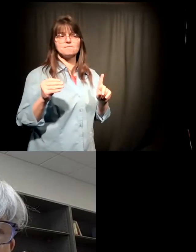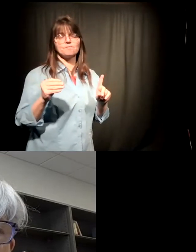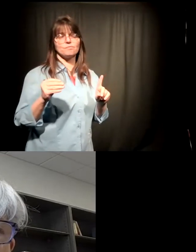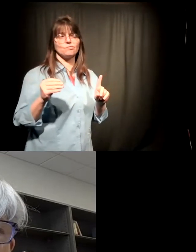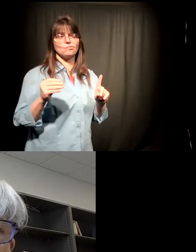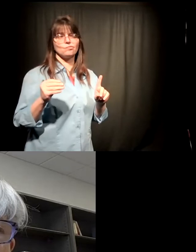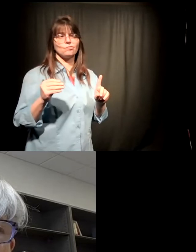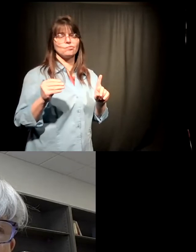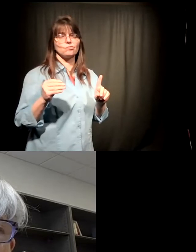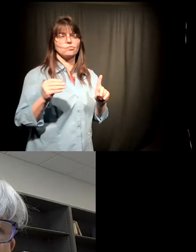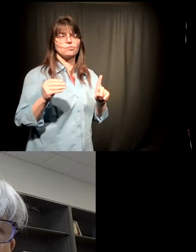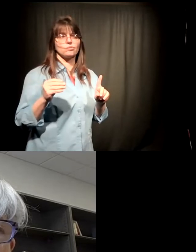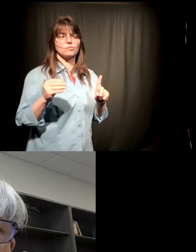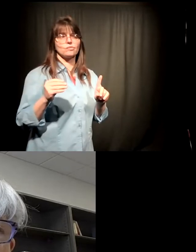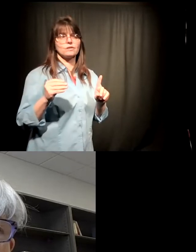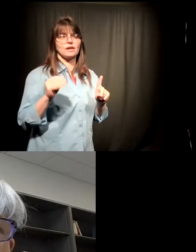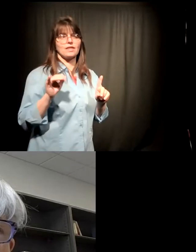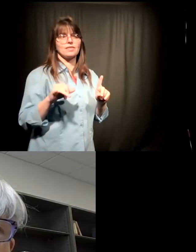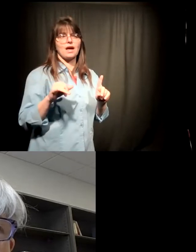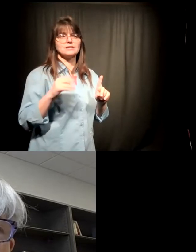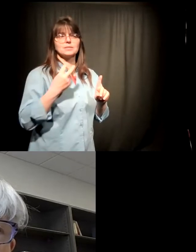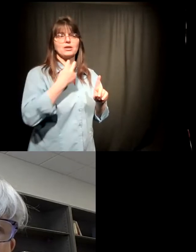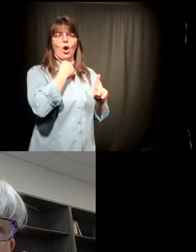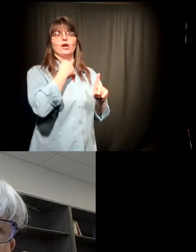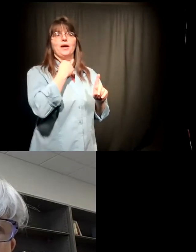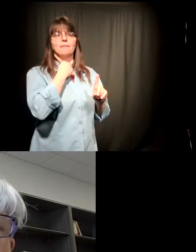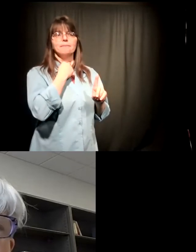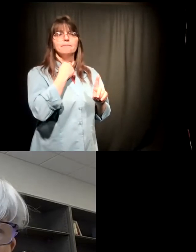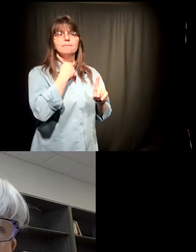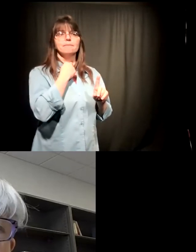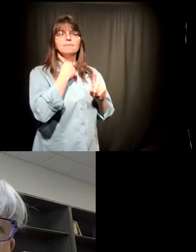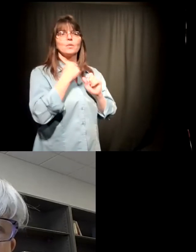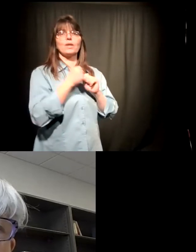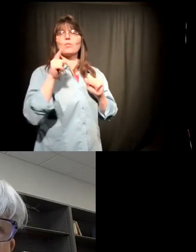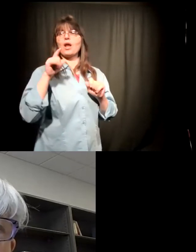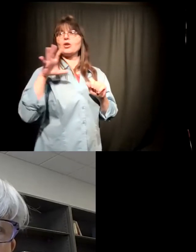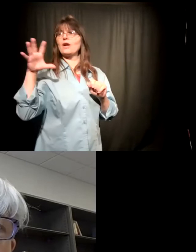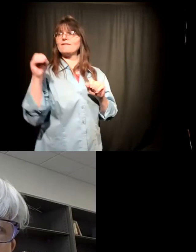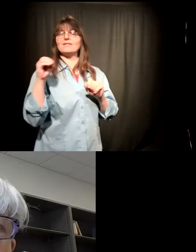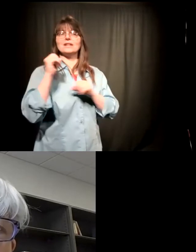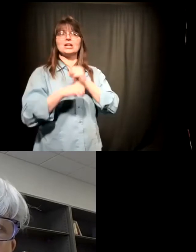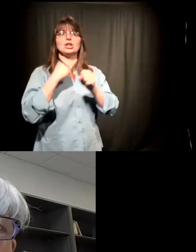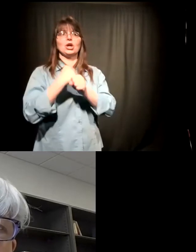caught up in 150 years of attempts to erase it.